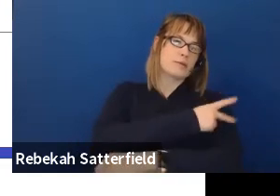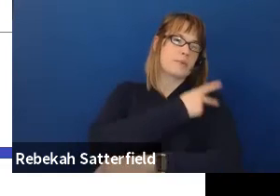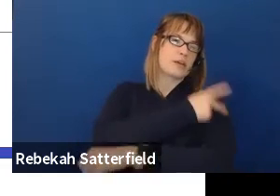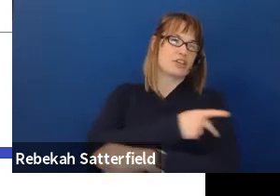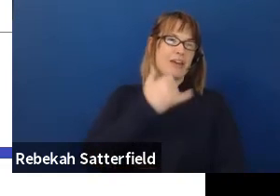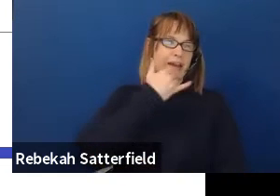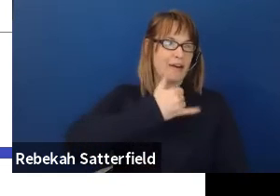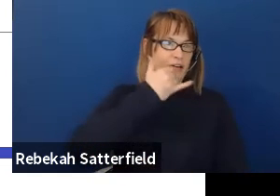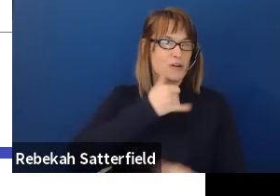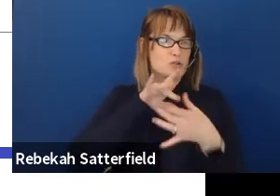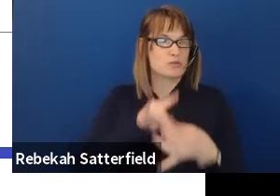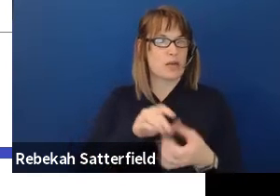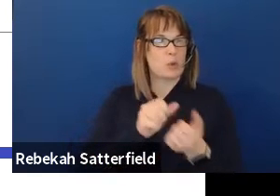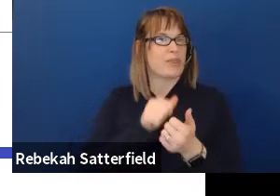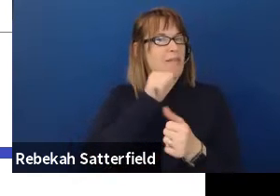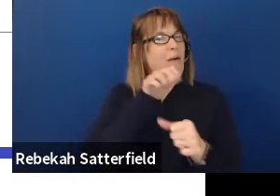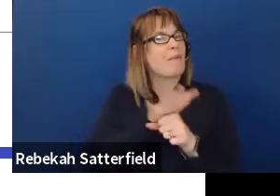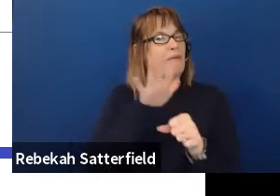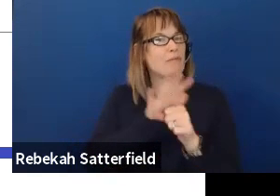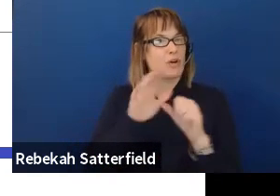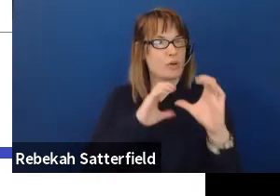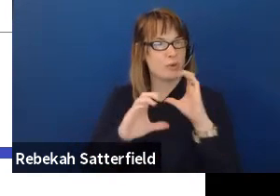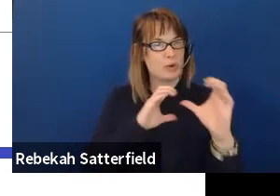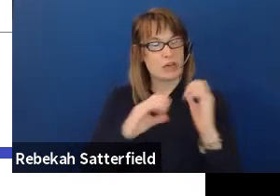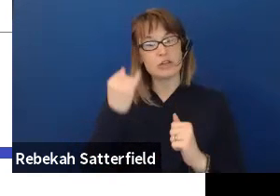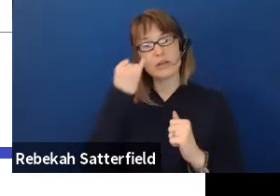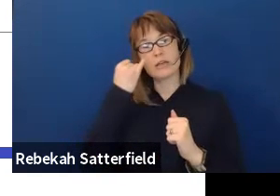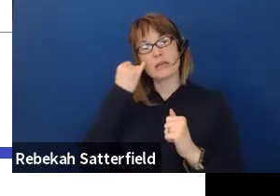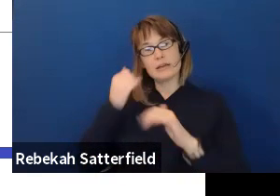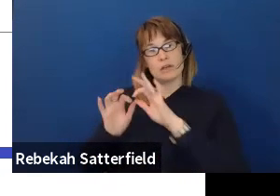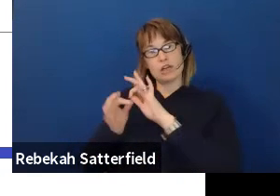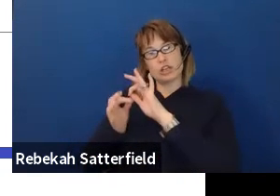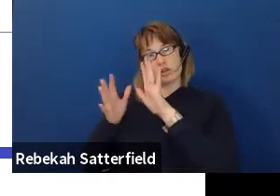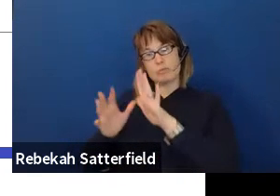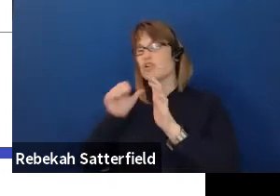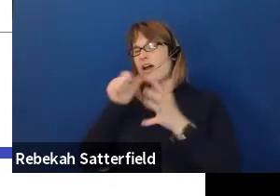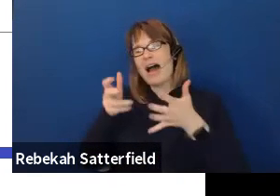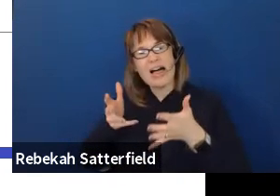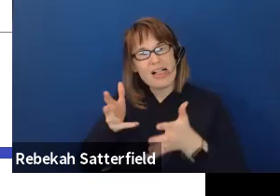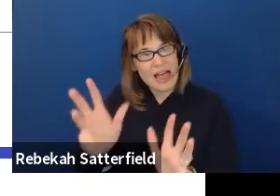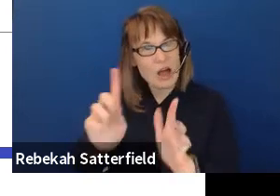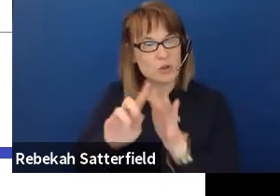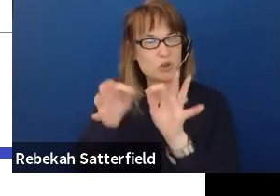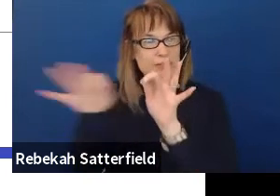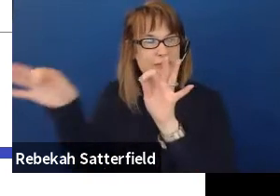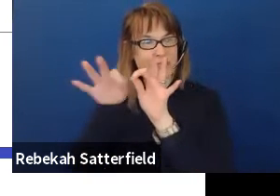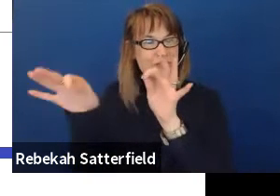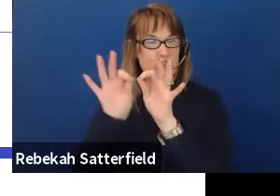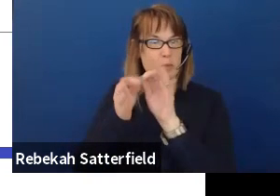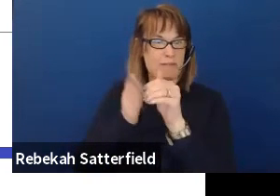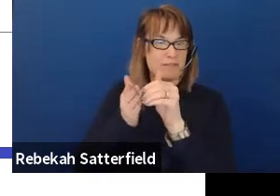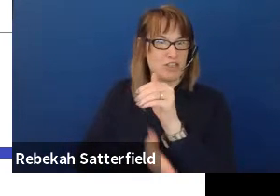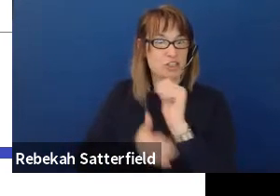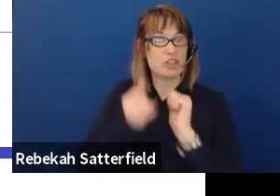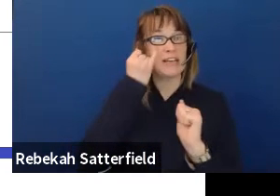of communication can also be present when the interpreter is not allowed to finish the interpretation. Asking the interpreter